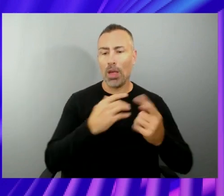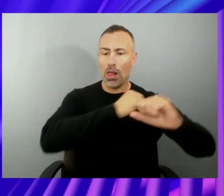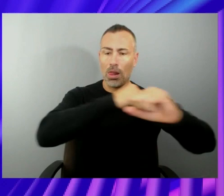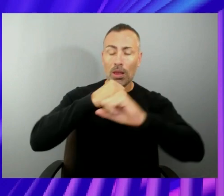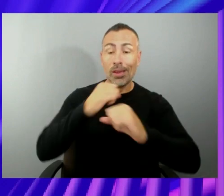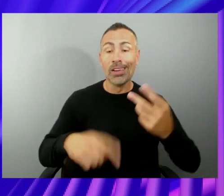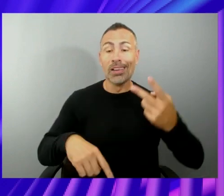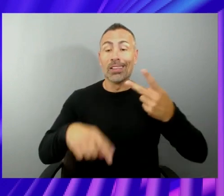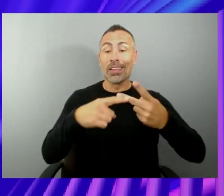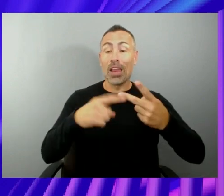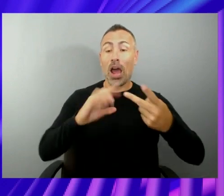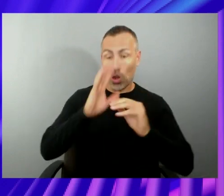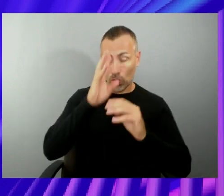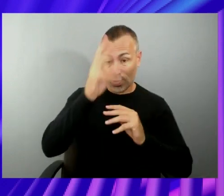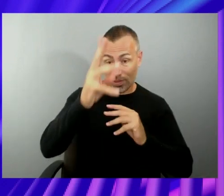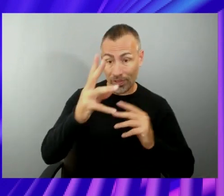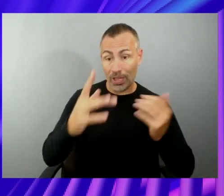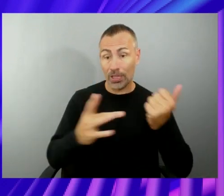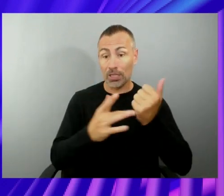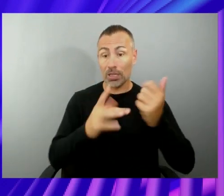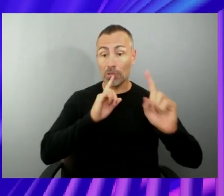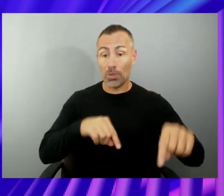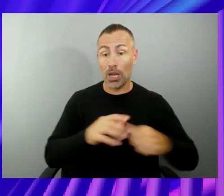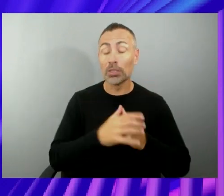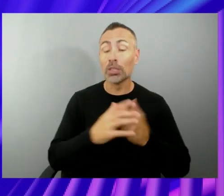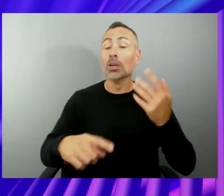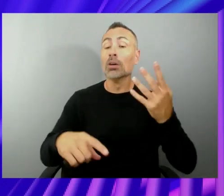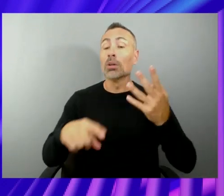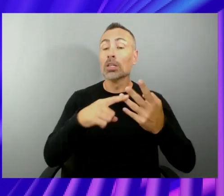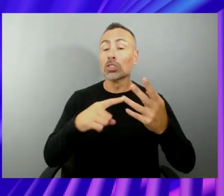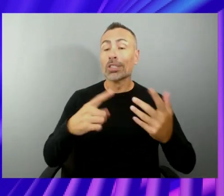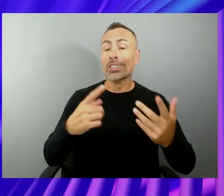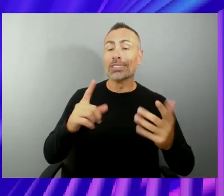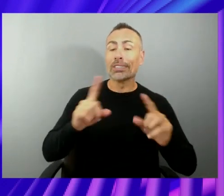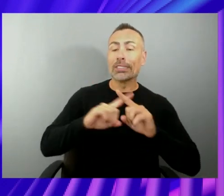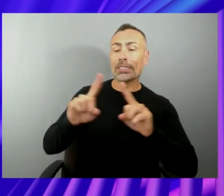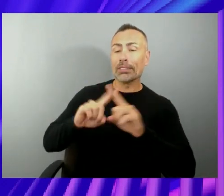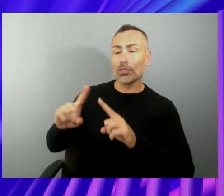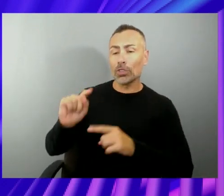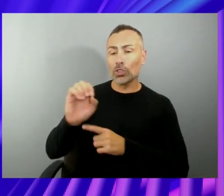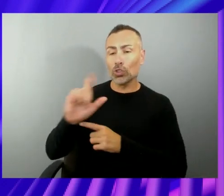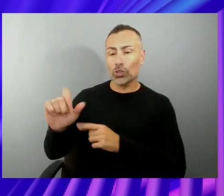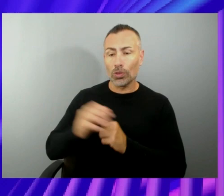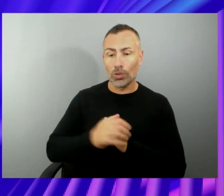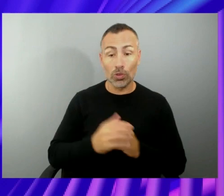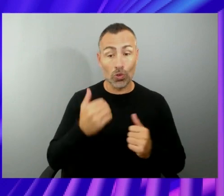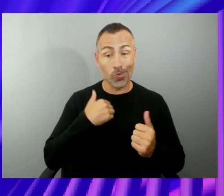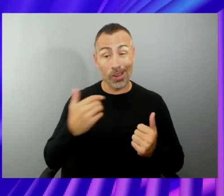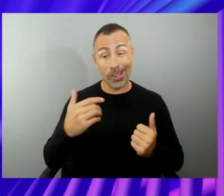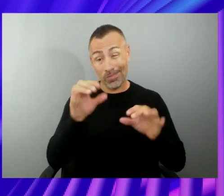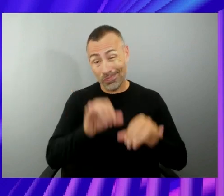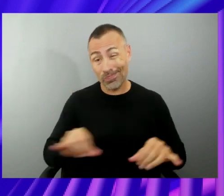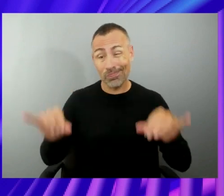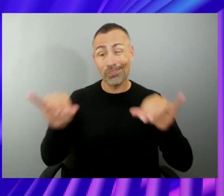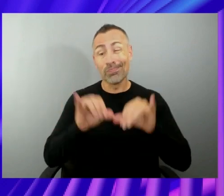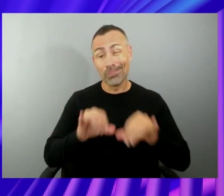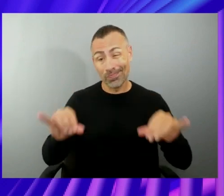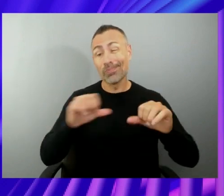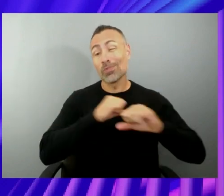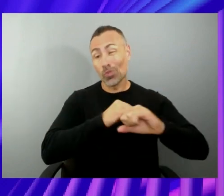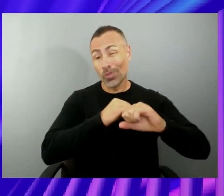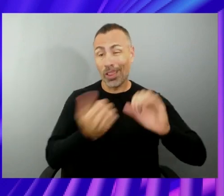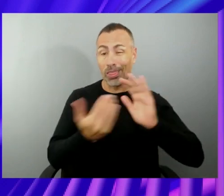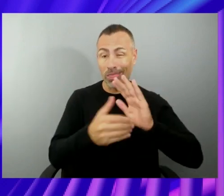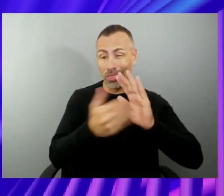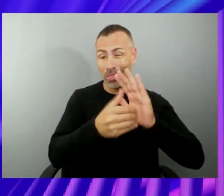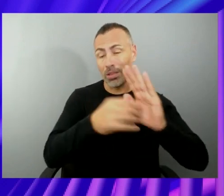a theme that we follow. But also looking at the different tools, there's the common security events that we see. So if a customer needs to understand